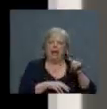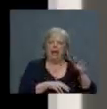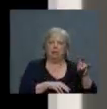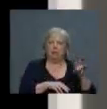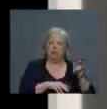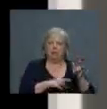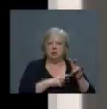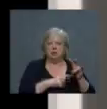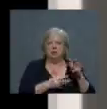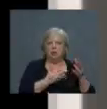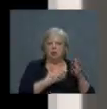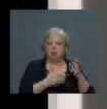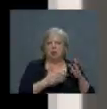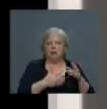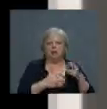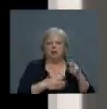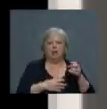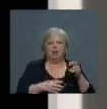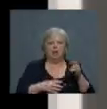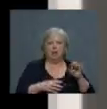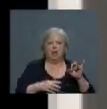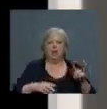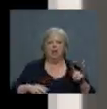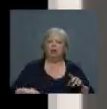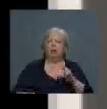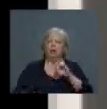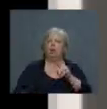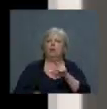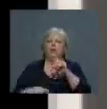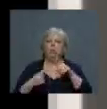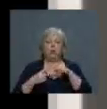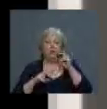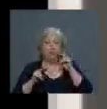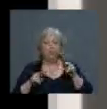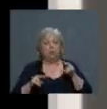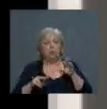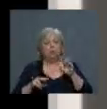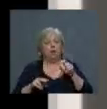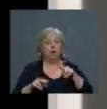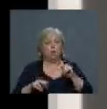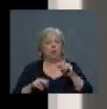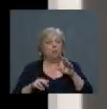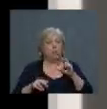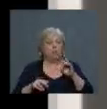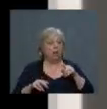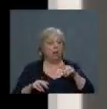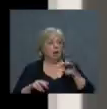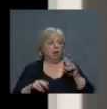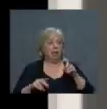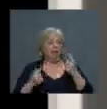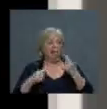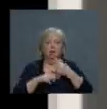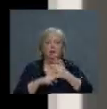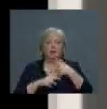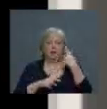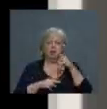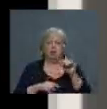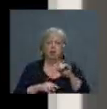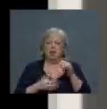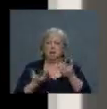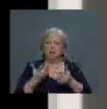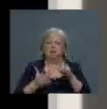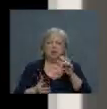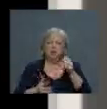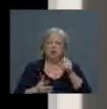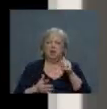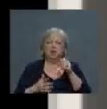8807, Herrick, that's right next door. Okay, when you look at the apartment complex today, it looks like maybe there's